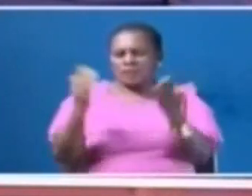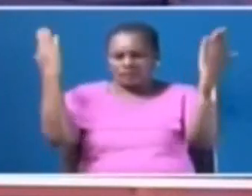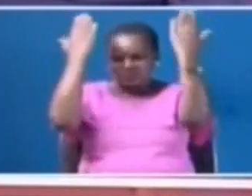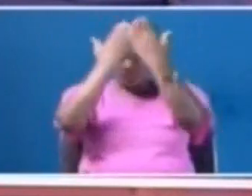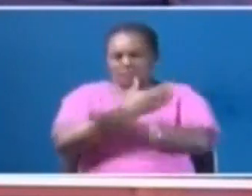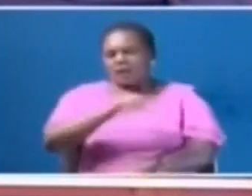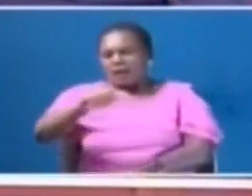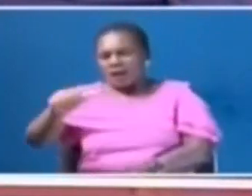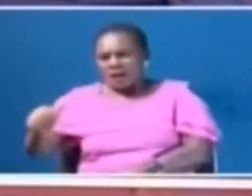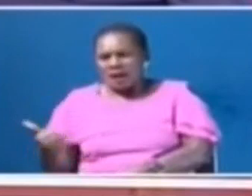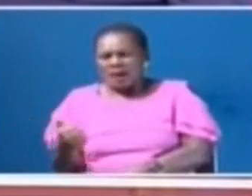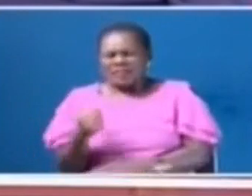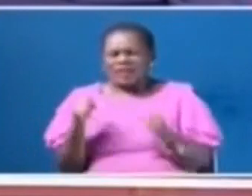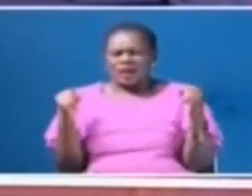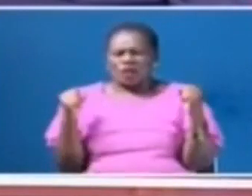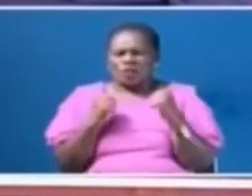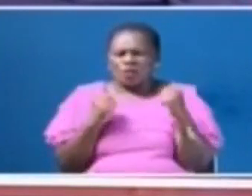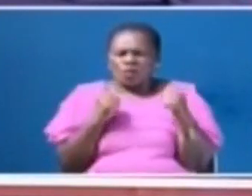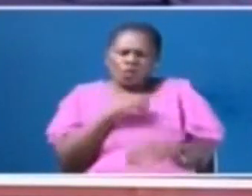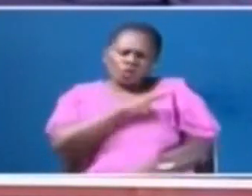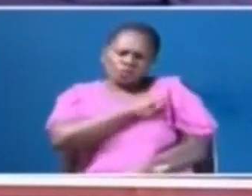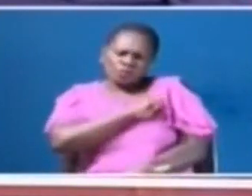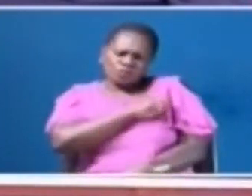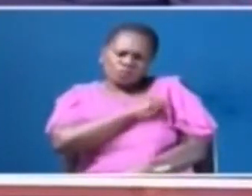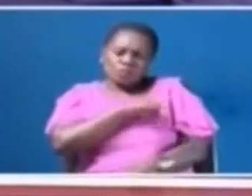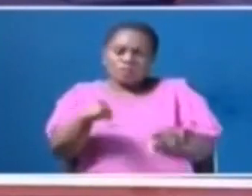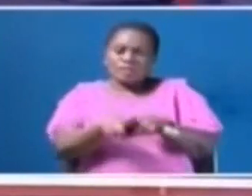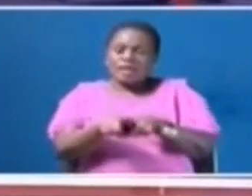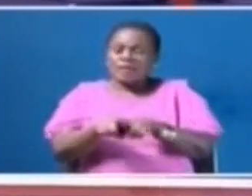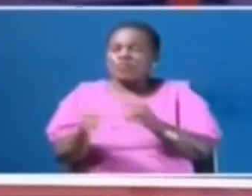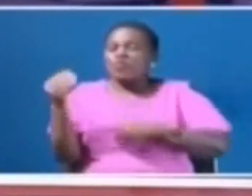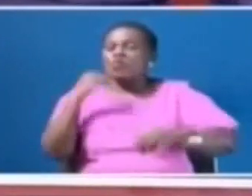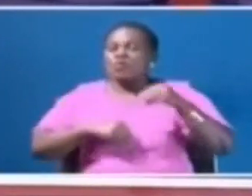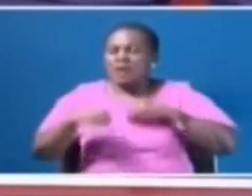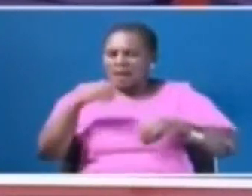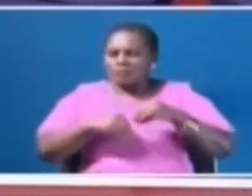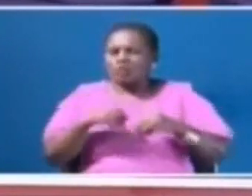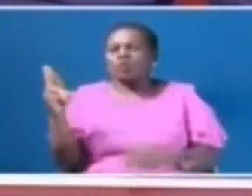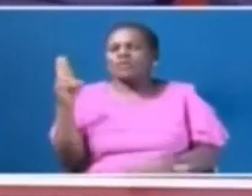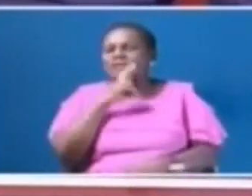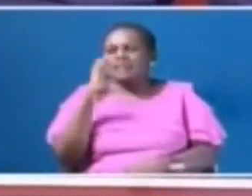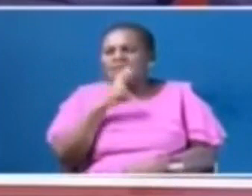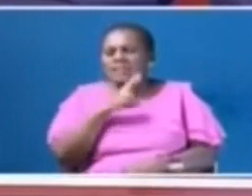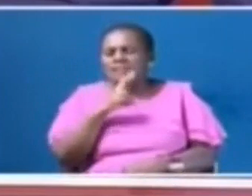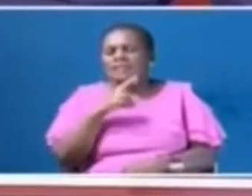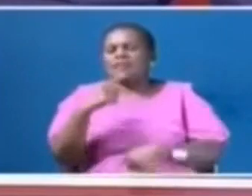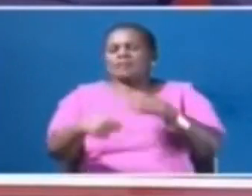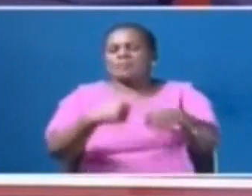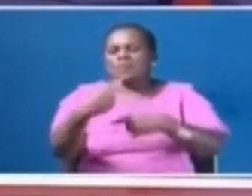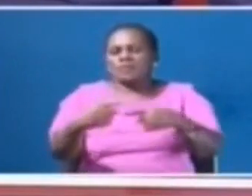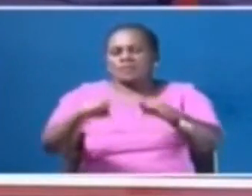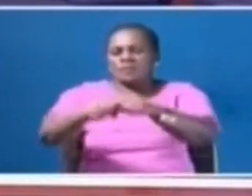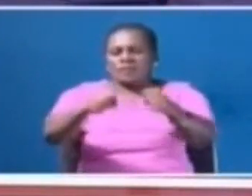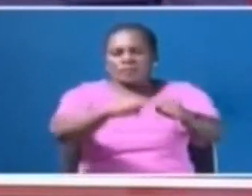as others brave the dawn cold, fears of increased levels of corruption is posing a threat to a fair process. Brian